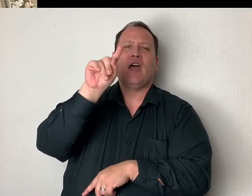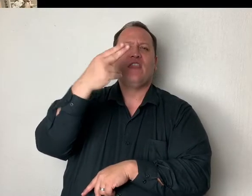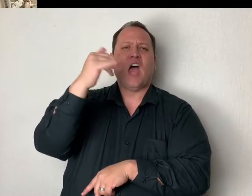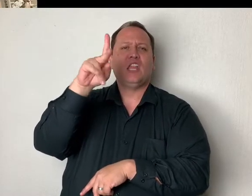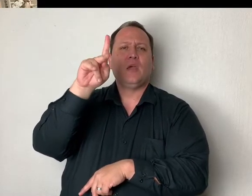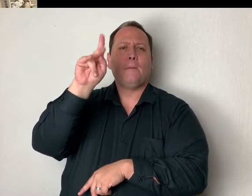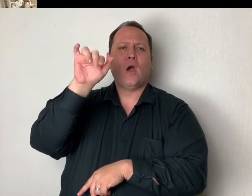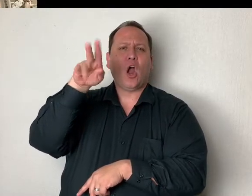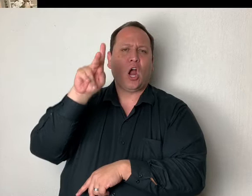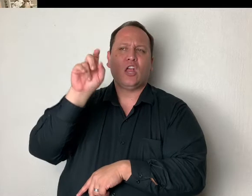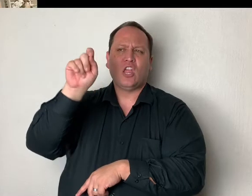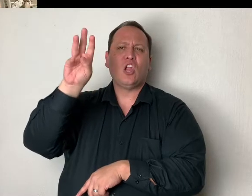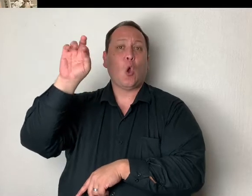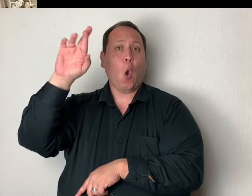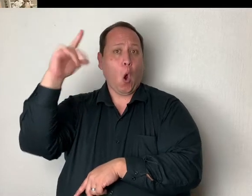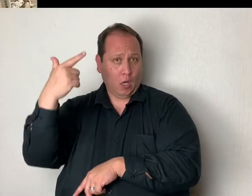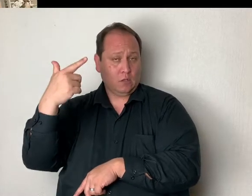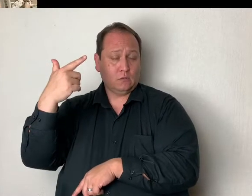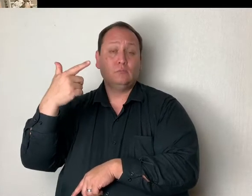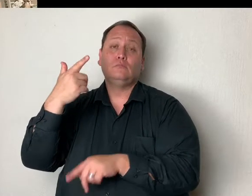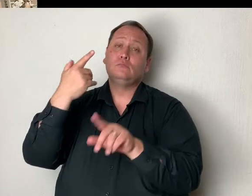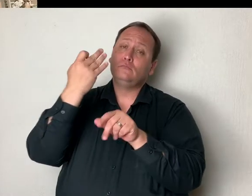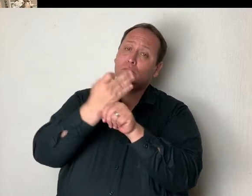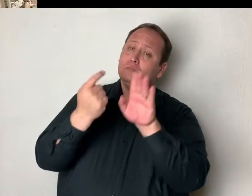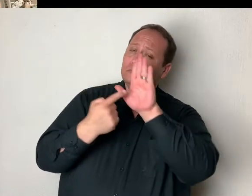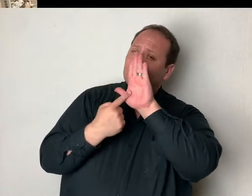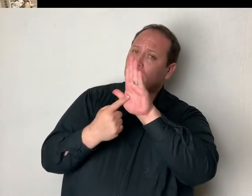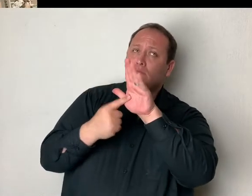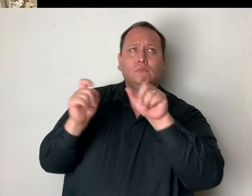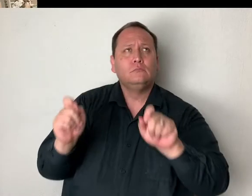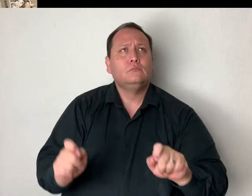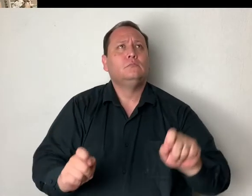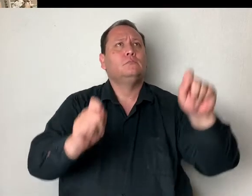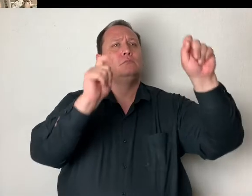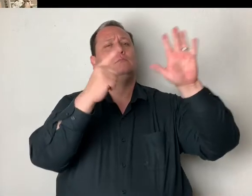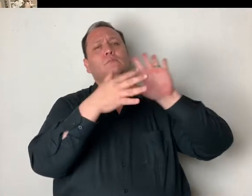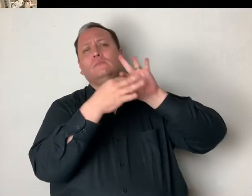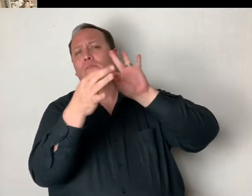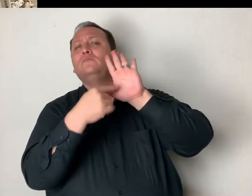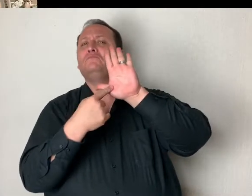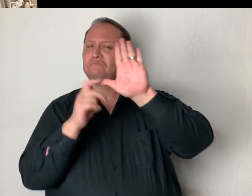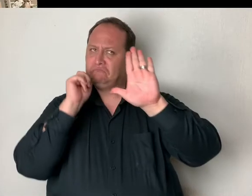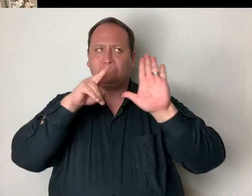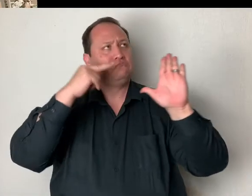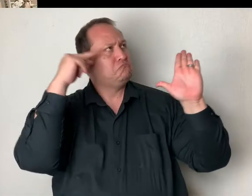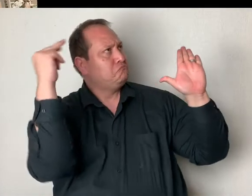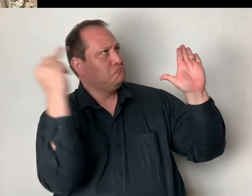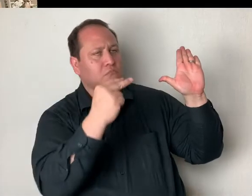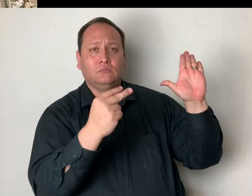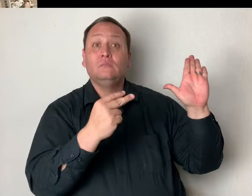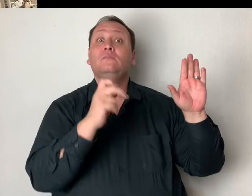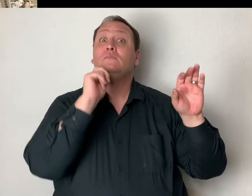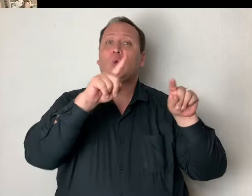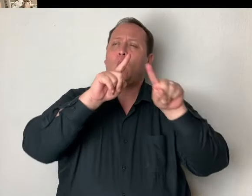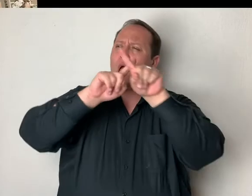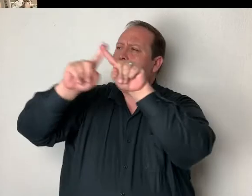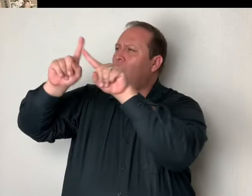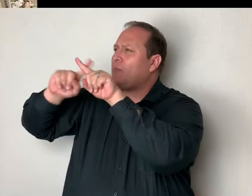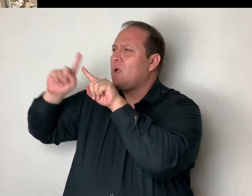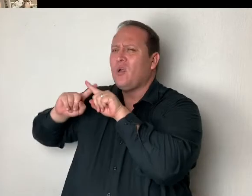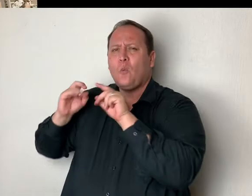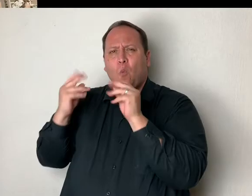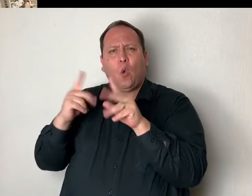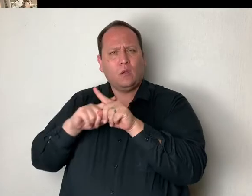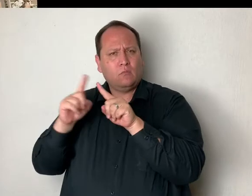This presentation will be uploaded to that website as well as several other things I think would be helpful for you members